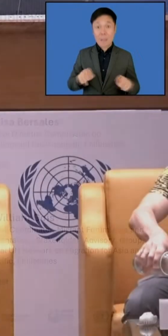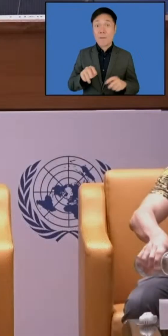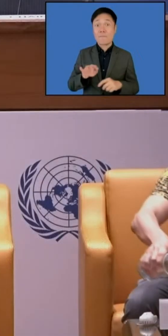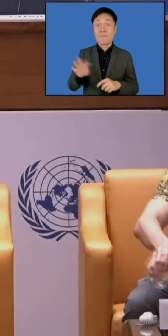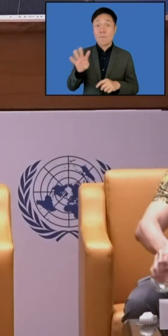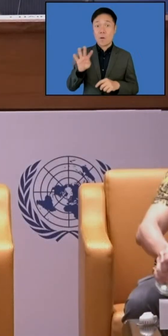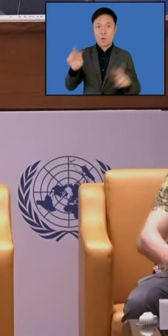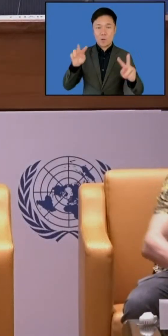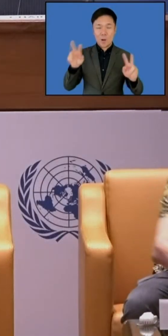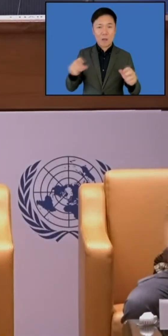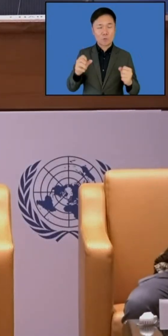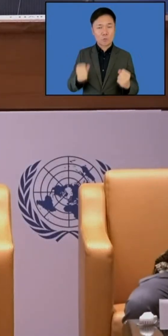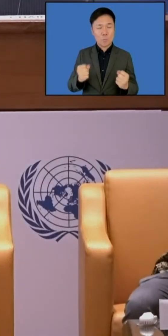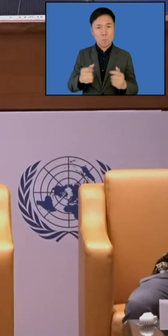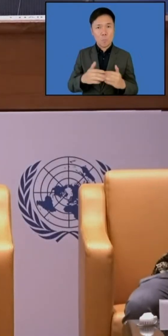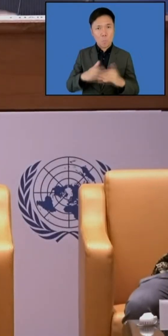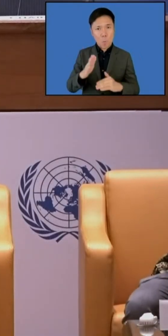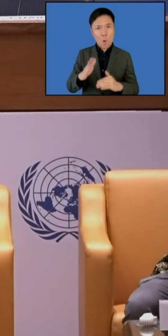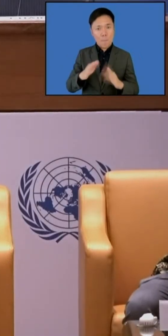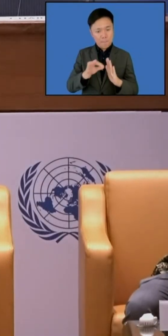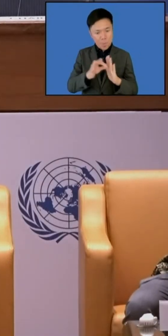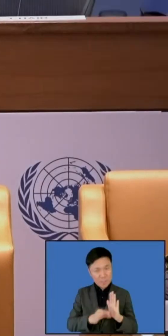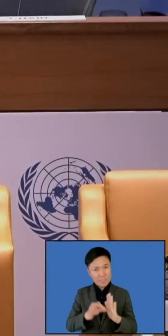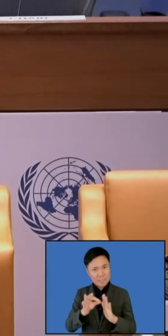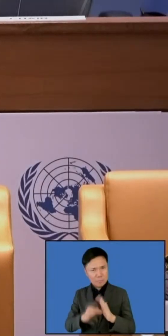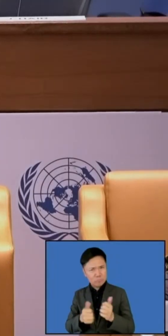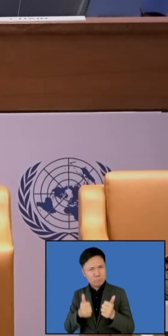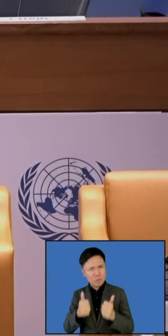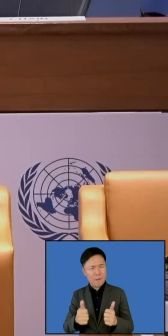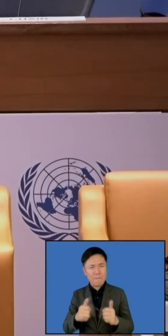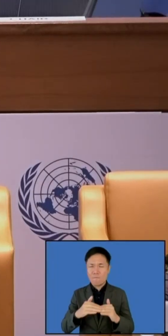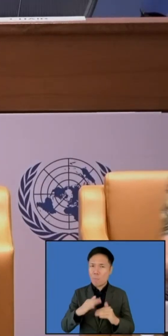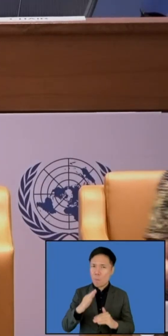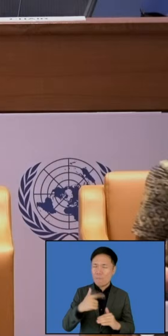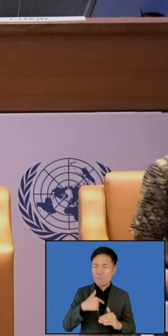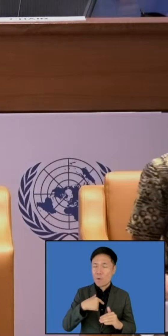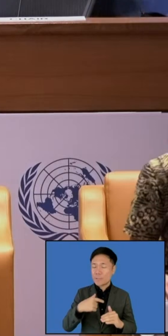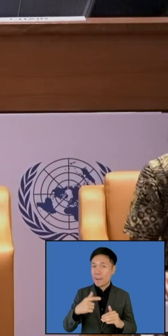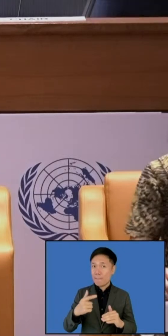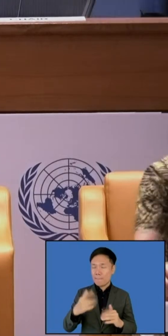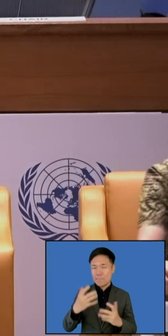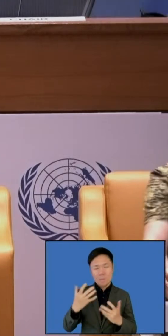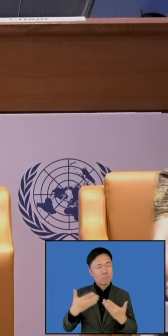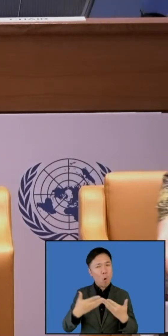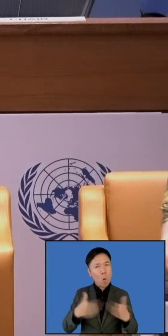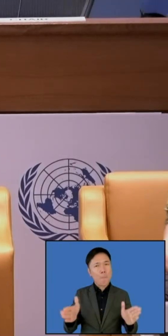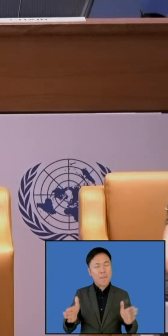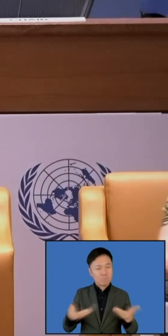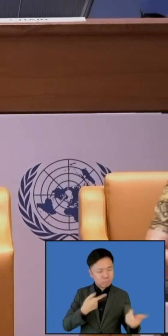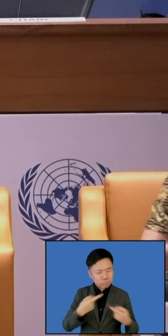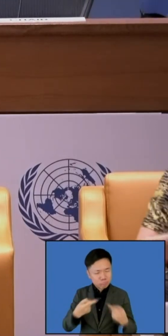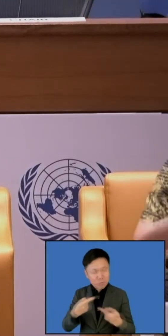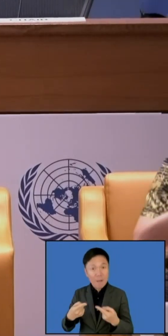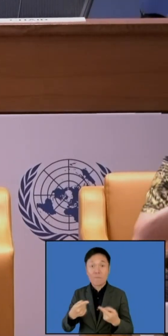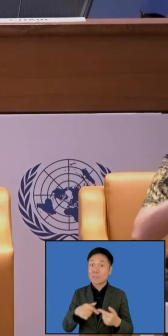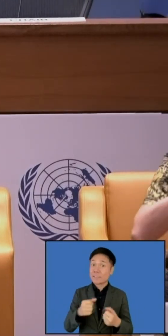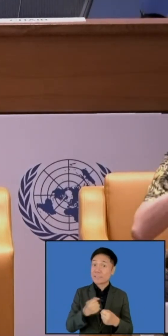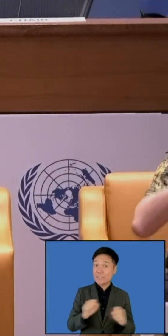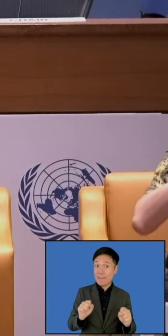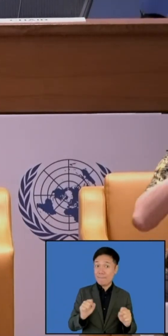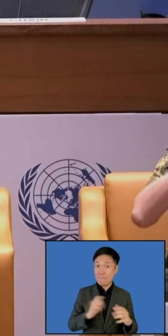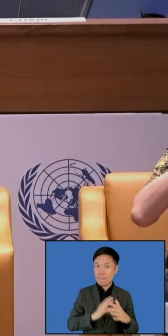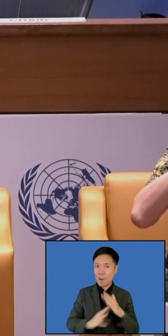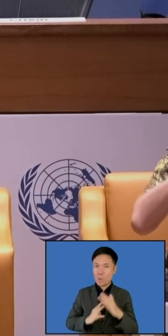strengthening evidence-based policymaking, public debate and cooperation for safe, orderly and regular migration.